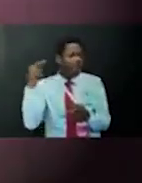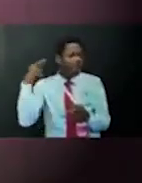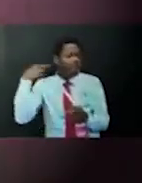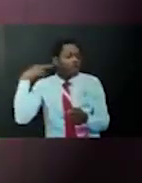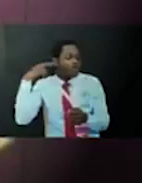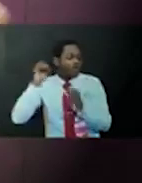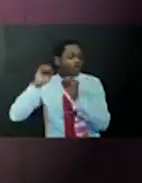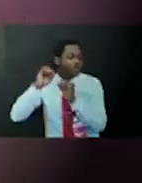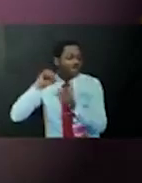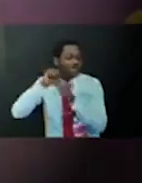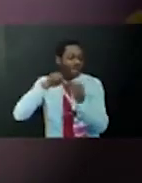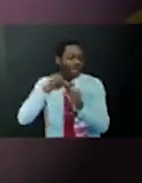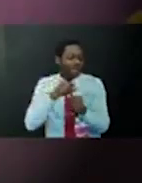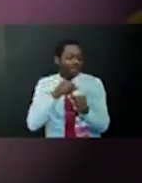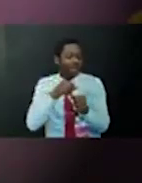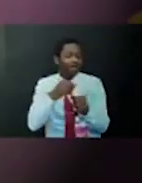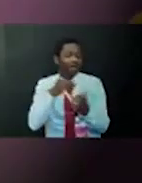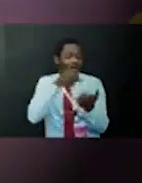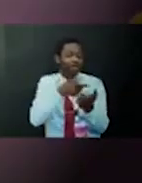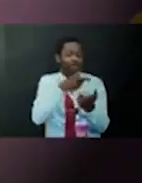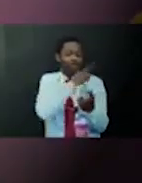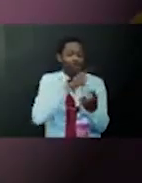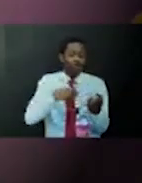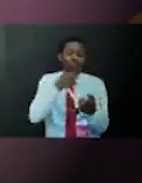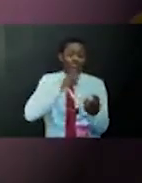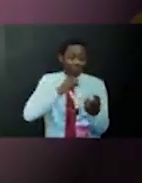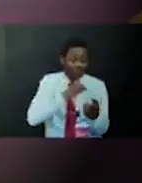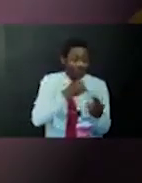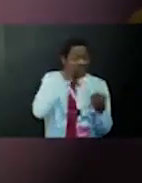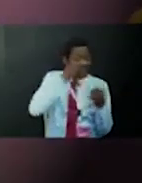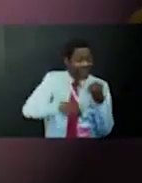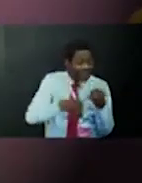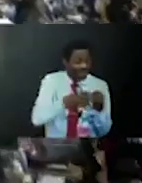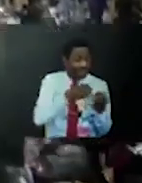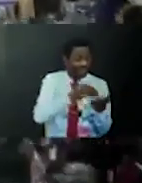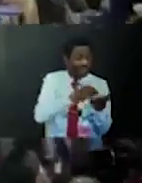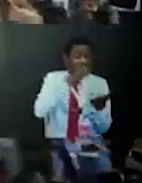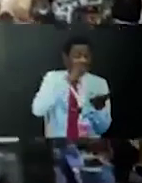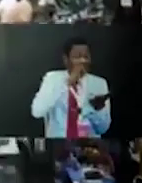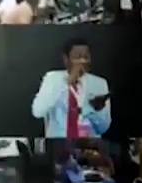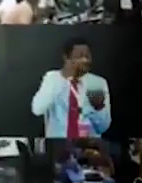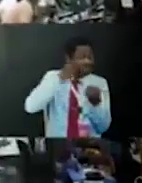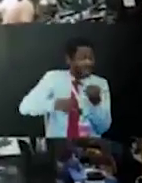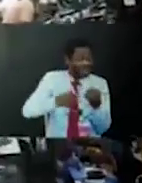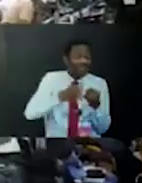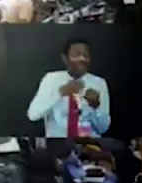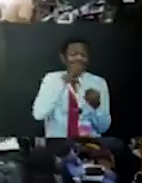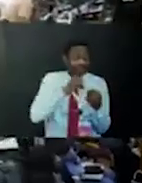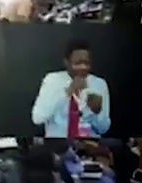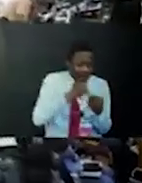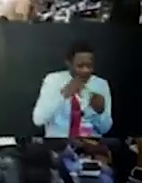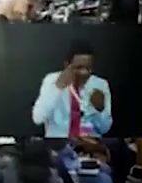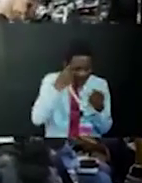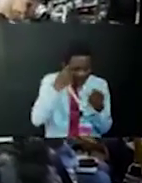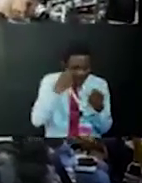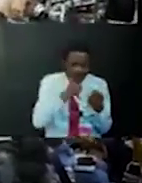And because she wants to stay safe, because she can't take last meal at 10 a.m., she has decided not to offend